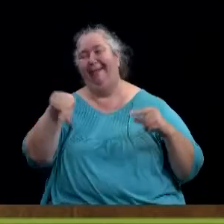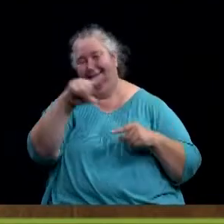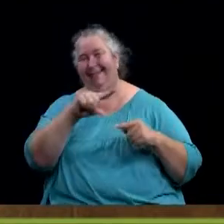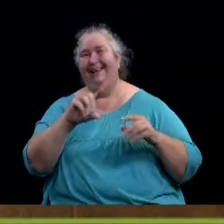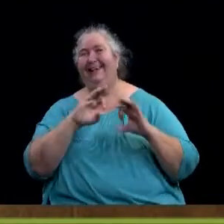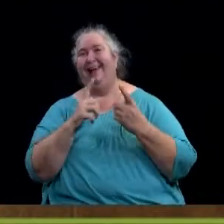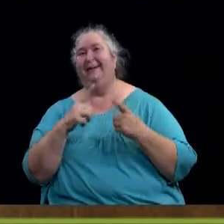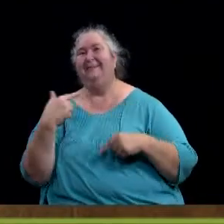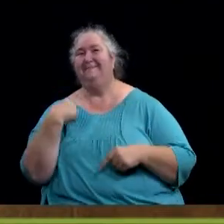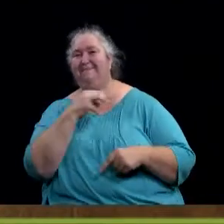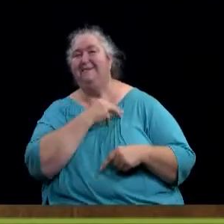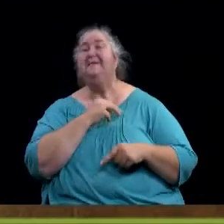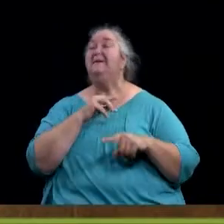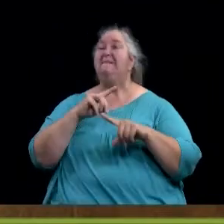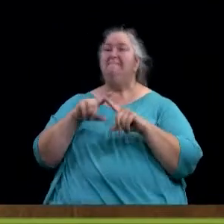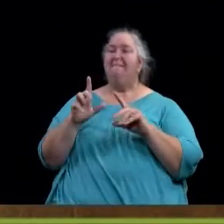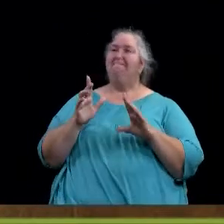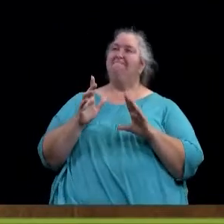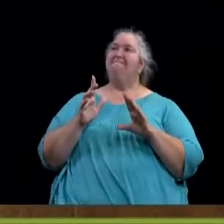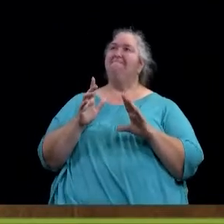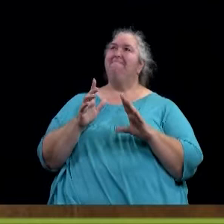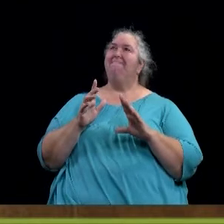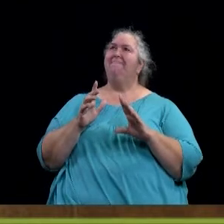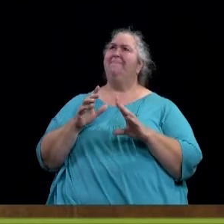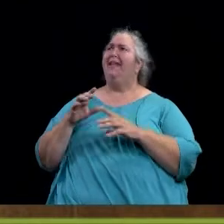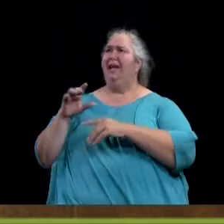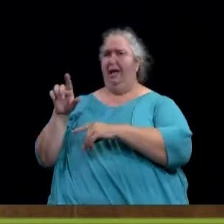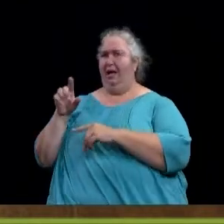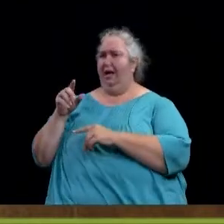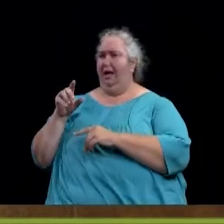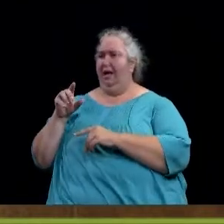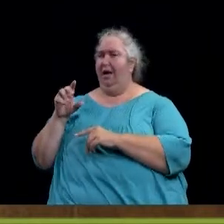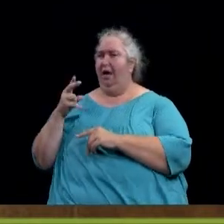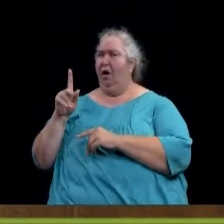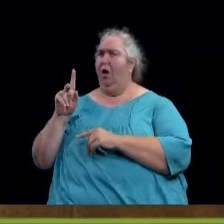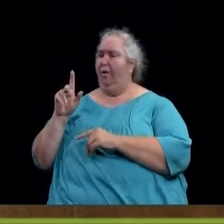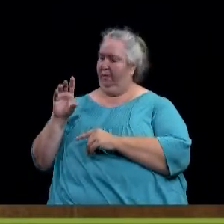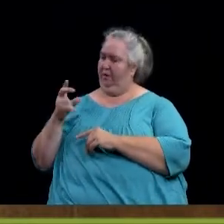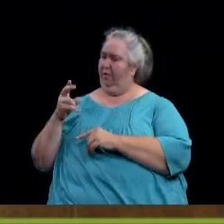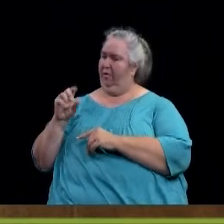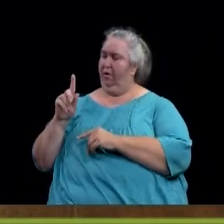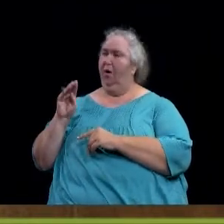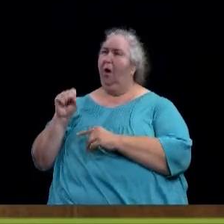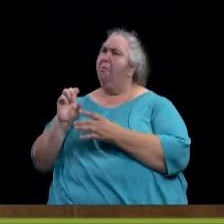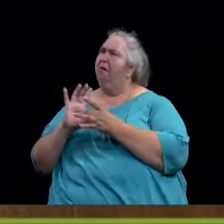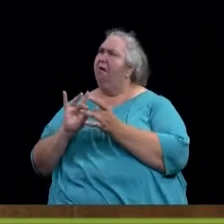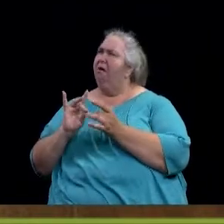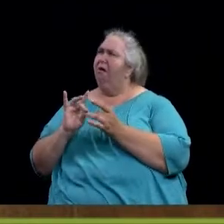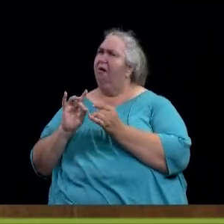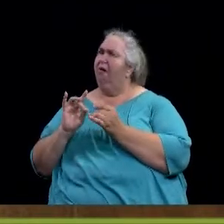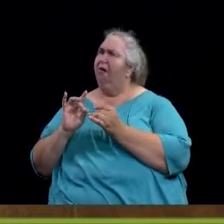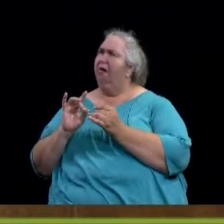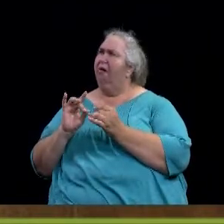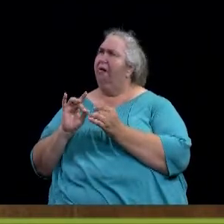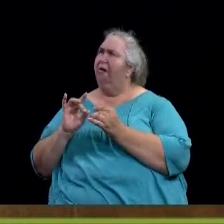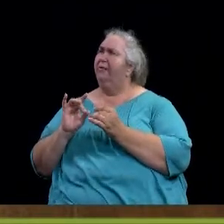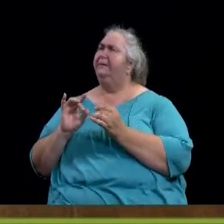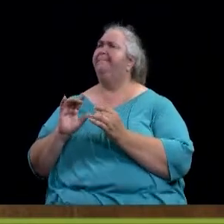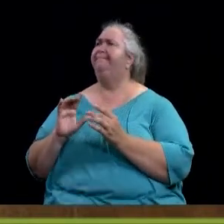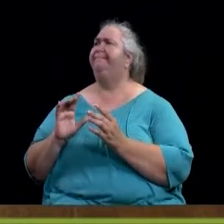Councilmember Holmes brought it to the attention, but I think we ought to just kind of marinate a little bit in the fact